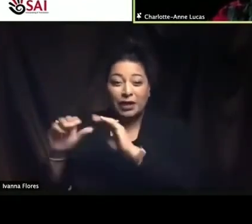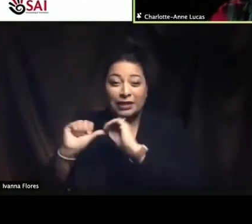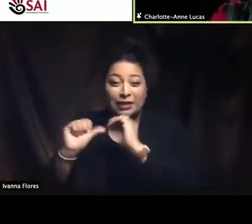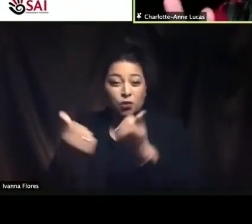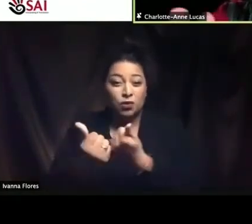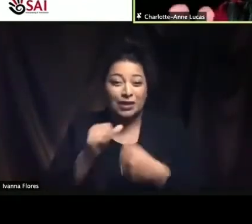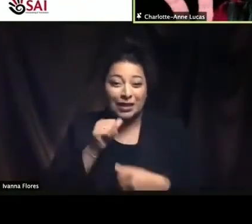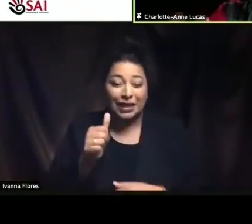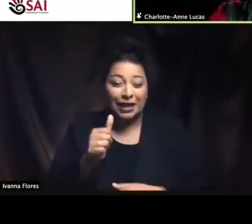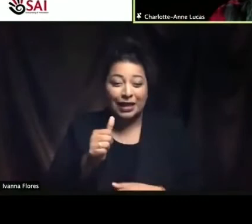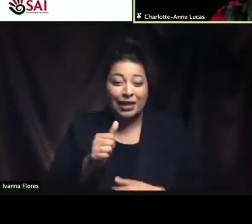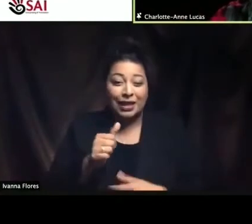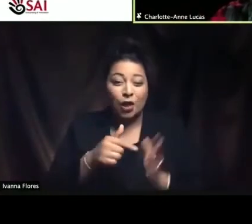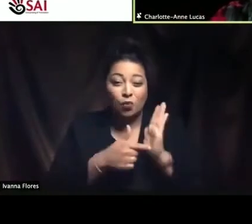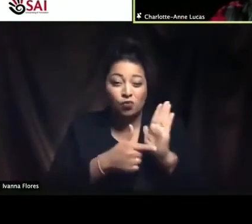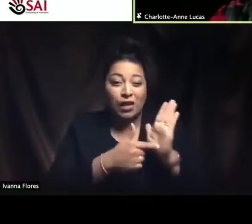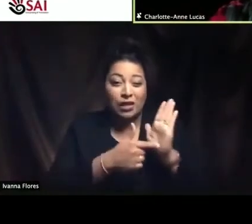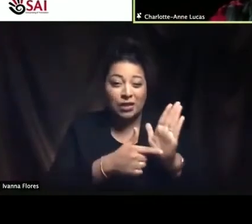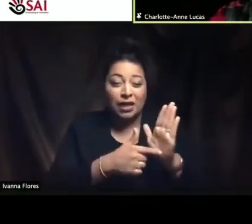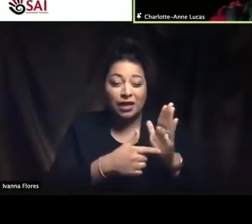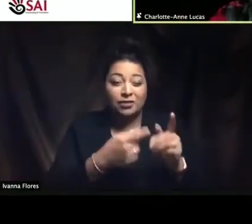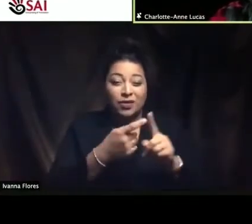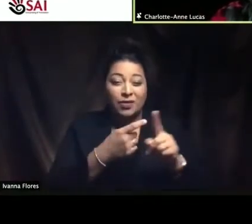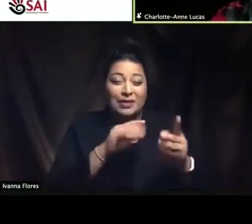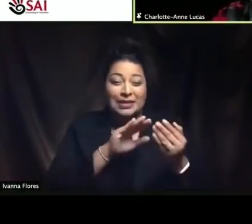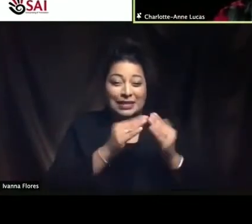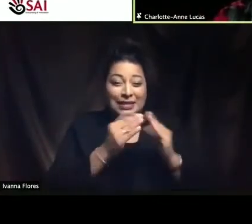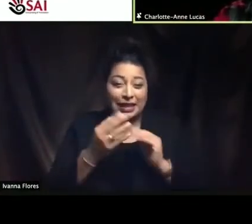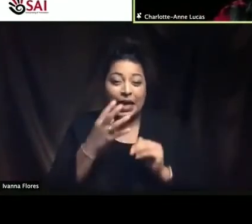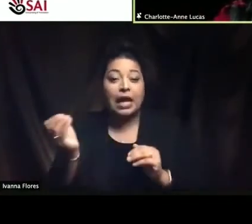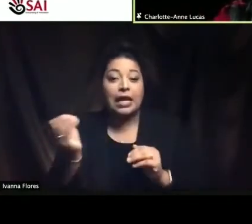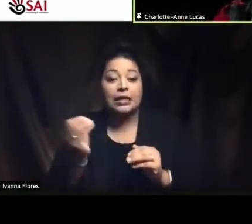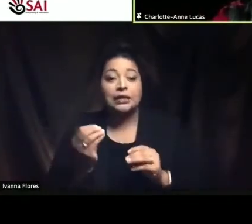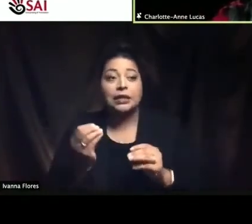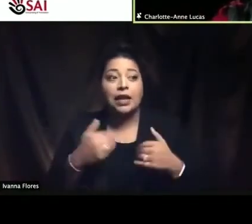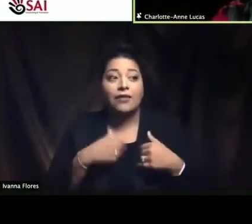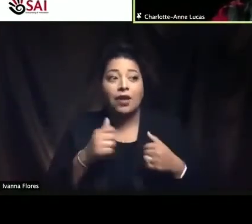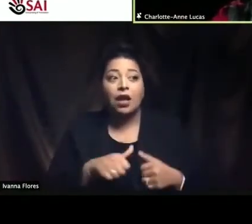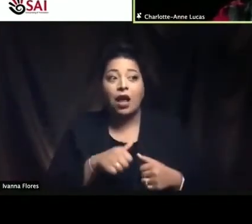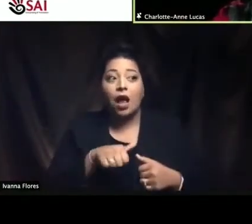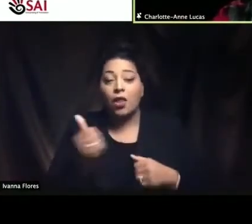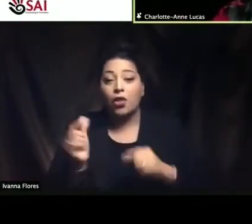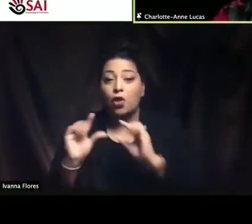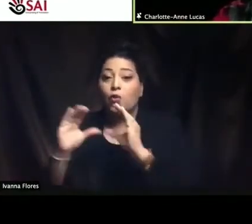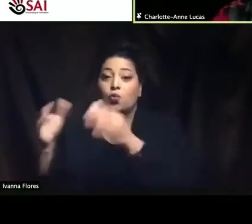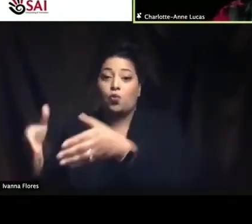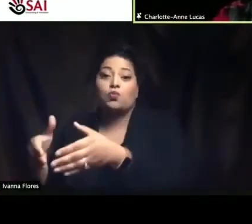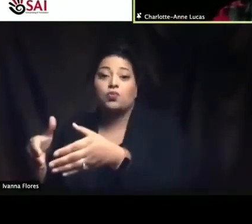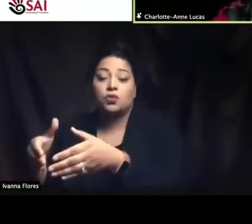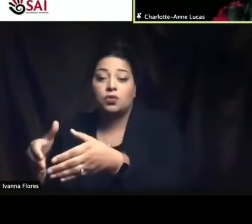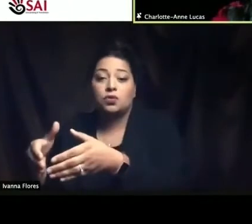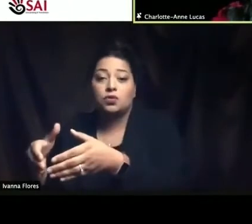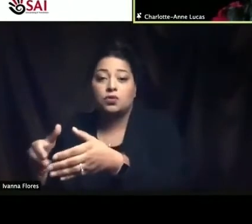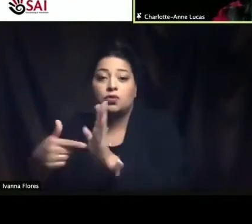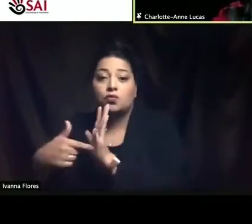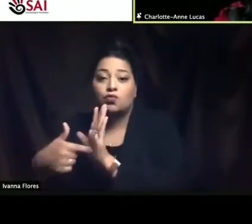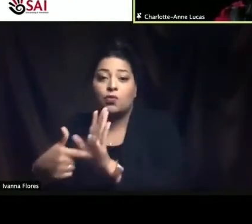necessarily recognized by the city. And there are a lot of other groups out there that